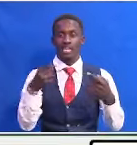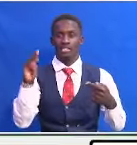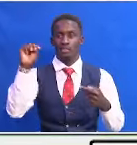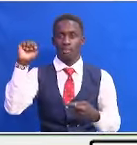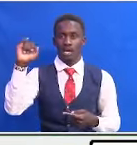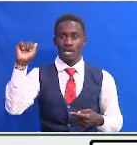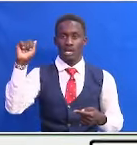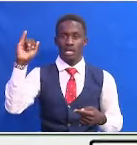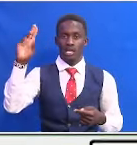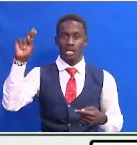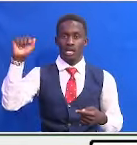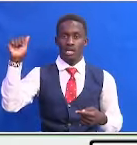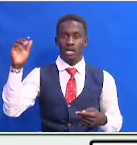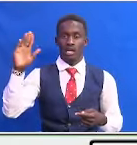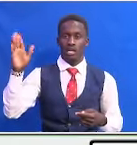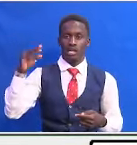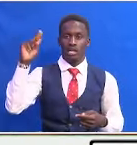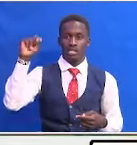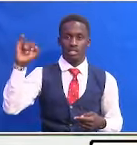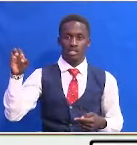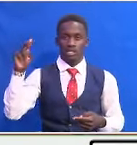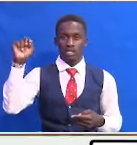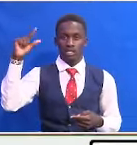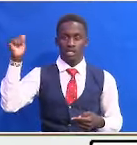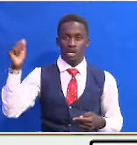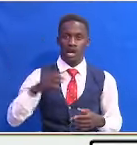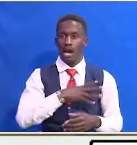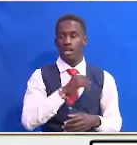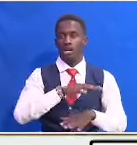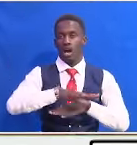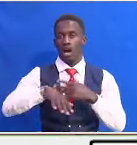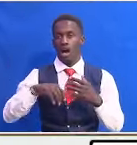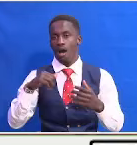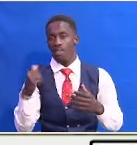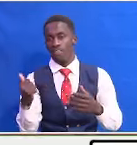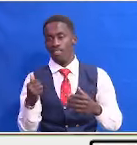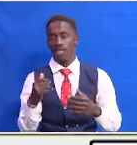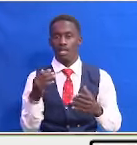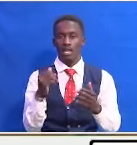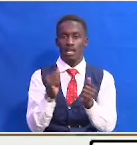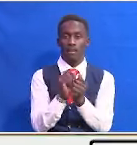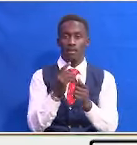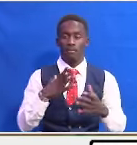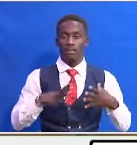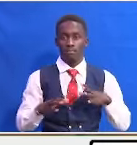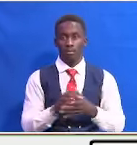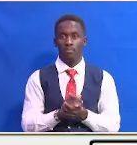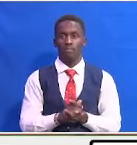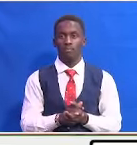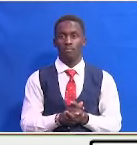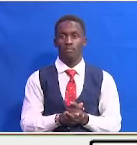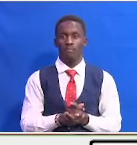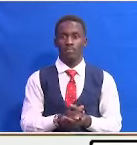Njenga, and his 11 other co-accused persons. When the matter came up for further hearing this morning, and in a